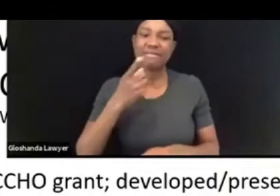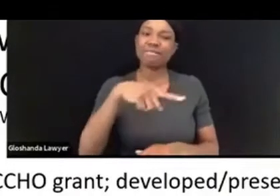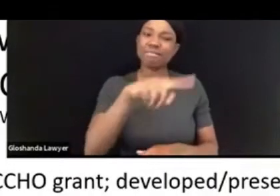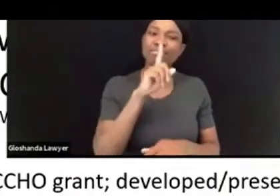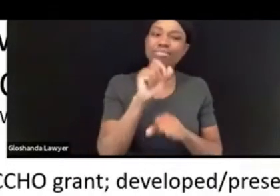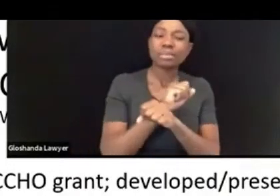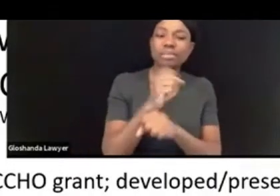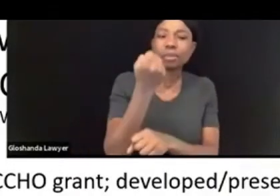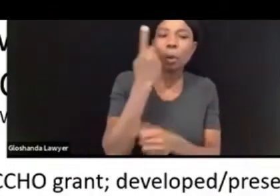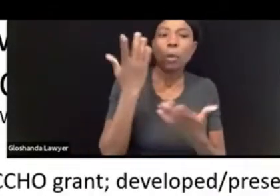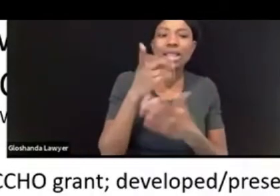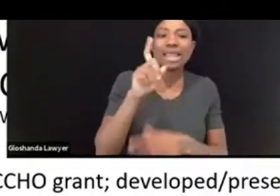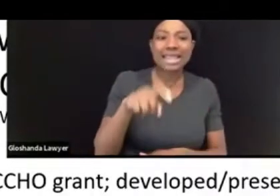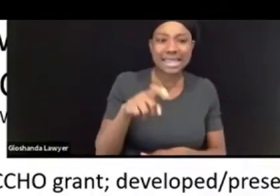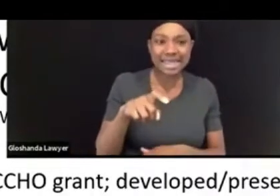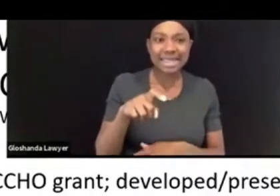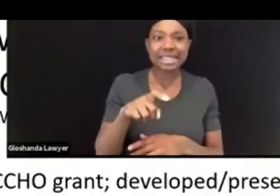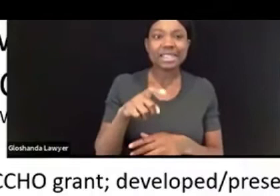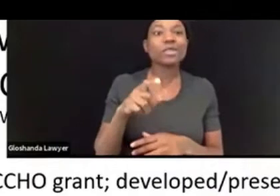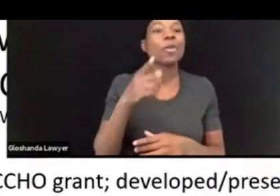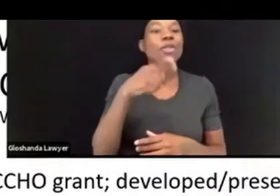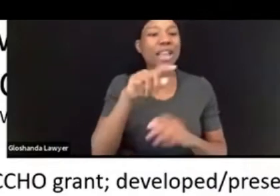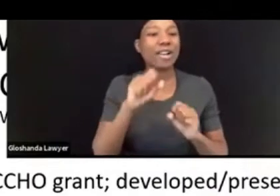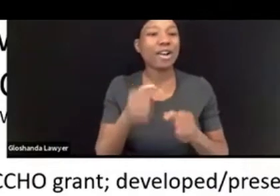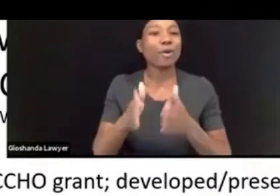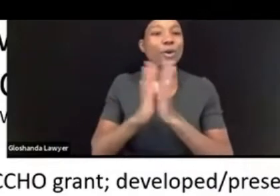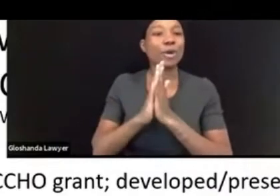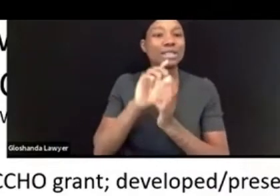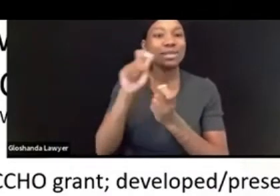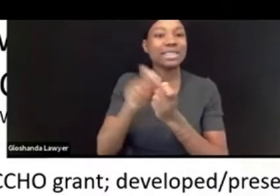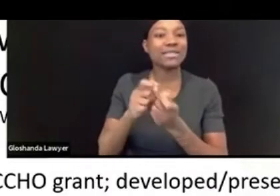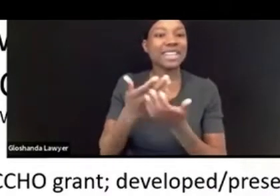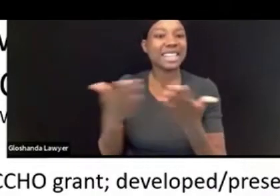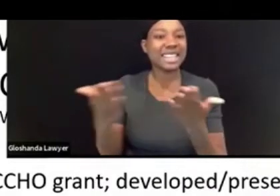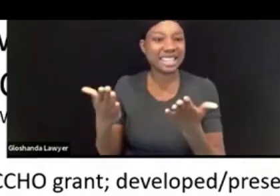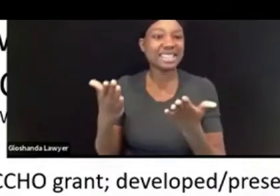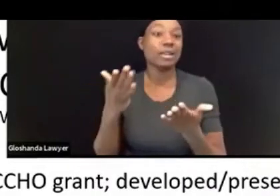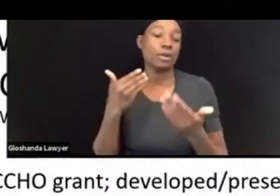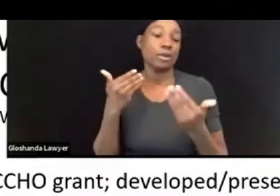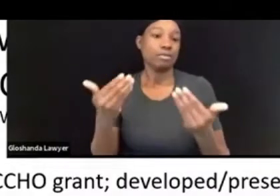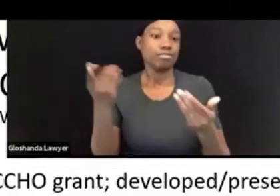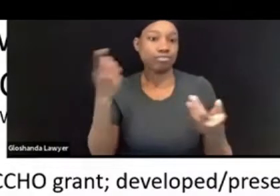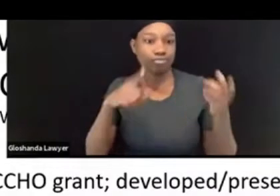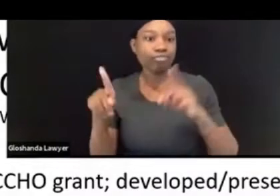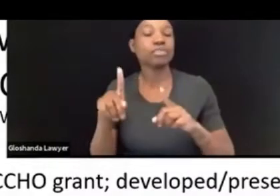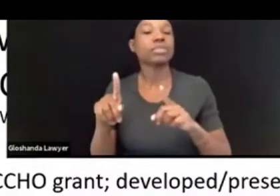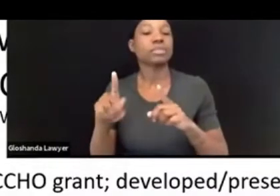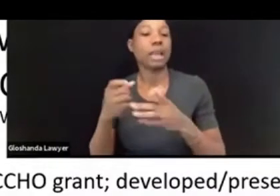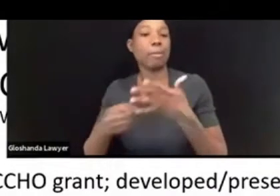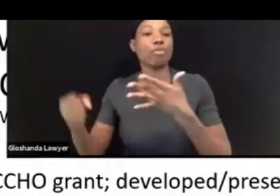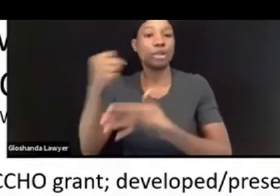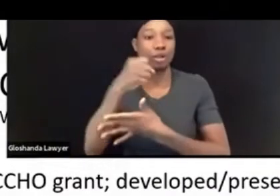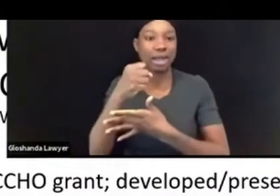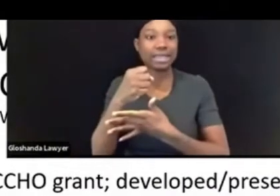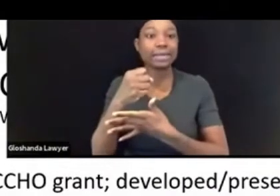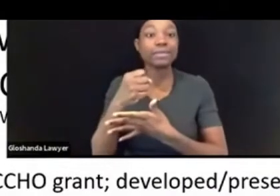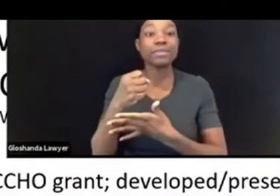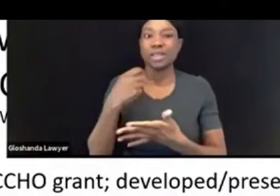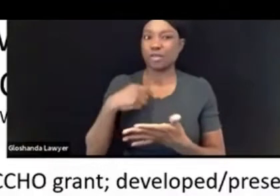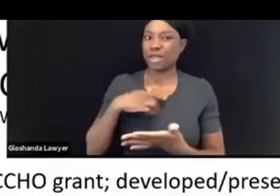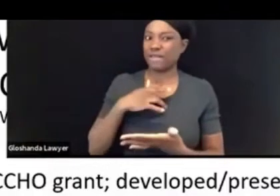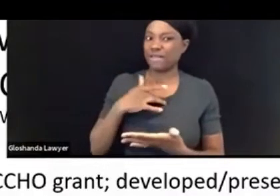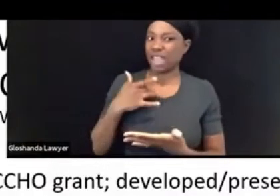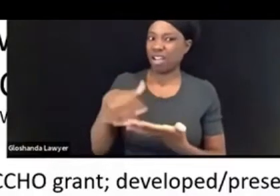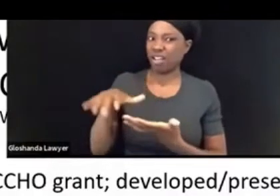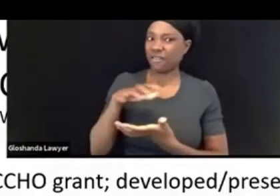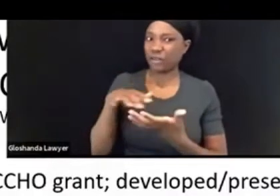to the confusion, these nursing managers were changing several times during the pandemic. It was difficult to sustain our points of contact, but our